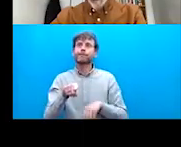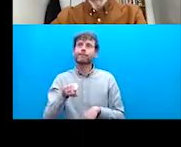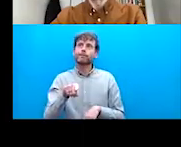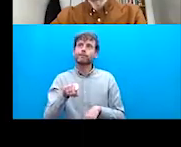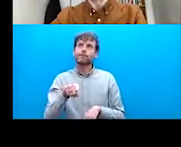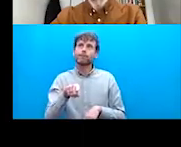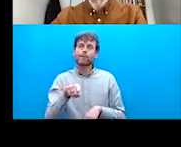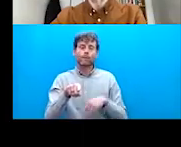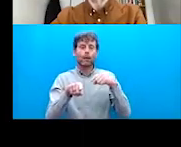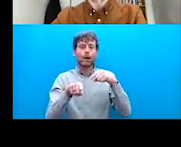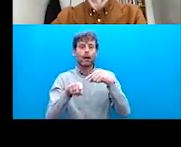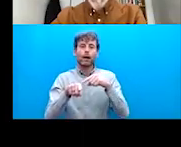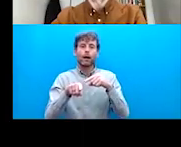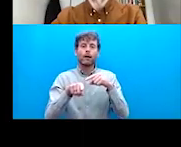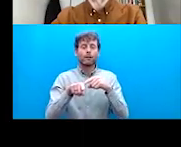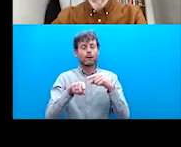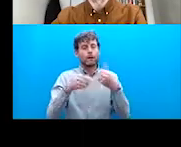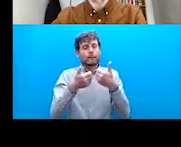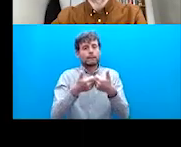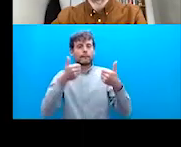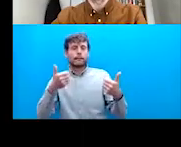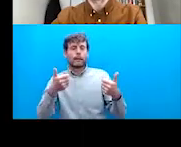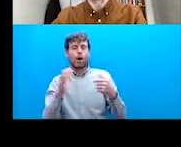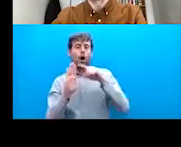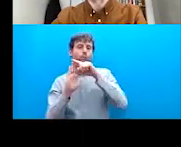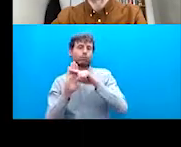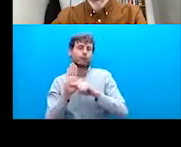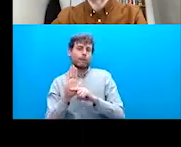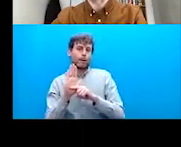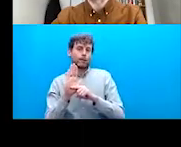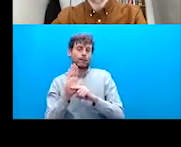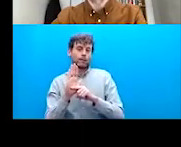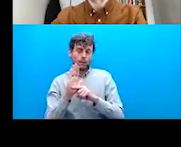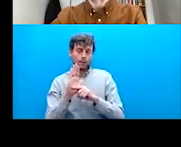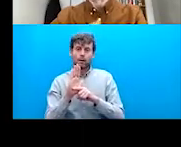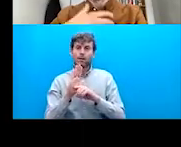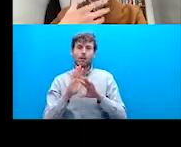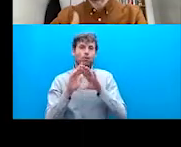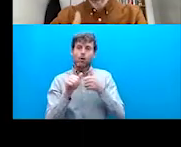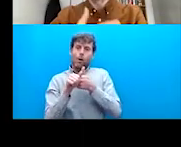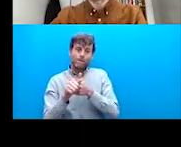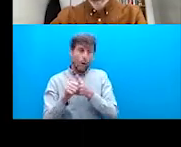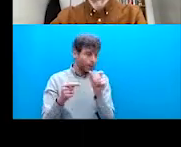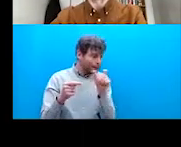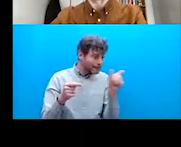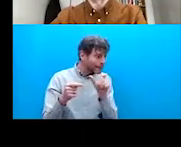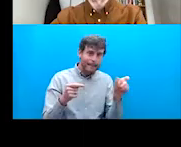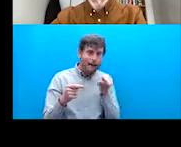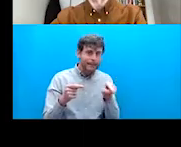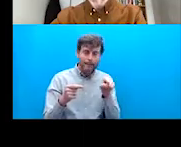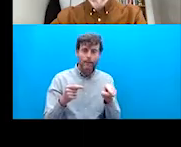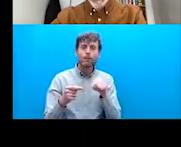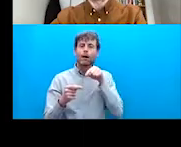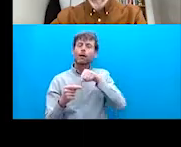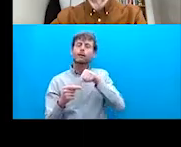according to independent principles, so principles that do not track one by one syntactic operations, and that still is capable to